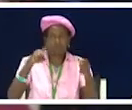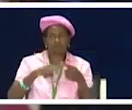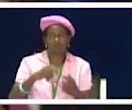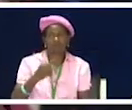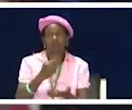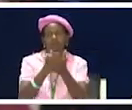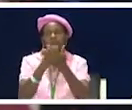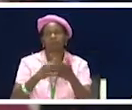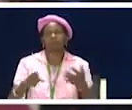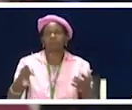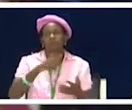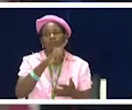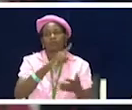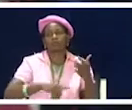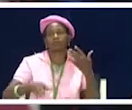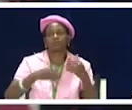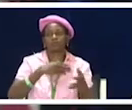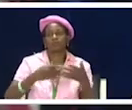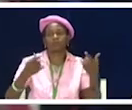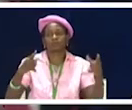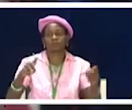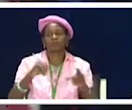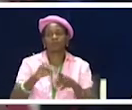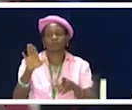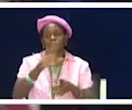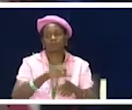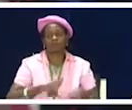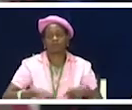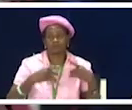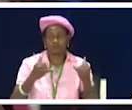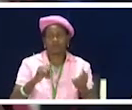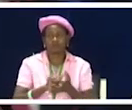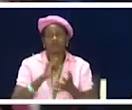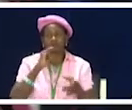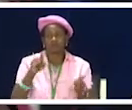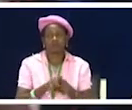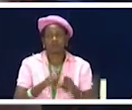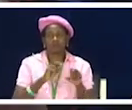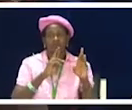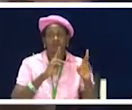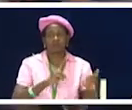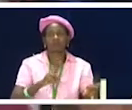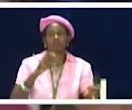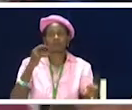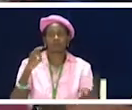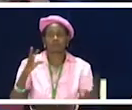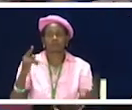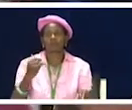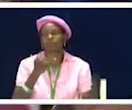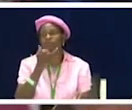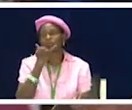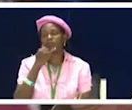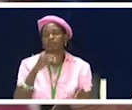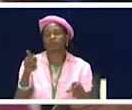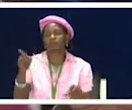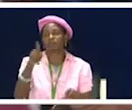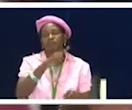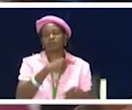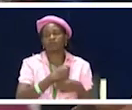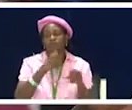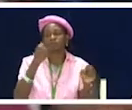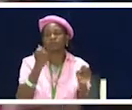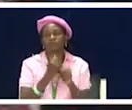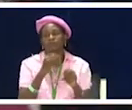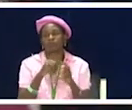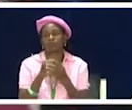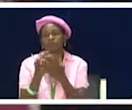handle whatever is happening in your life now that is as a result of the mistakes you made in